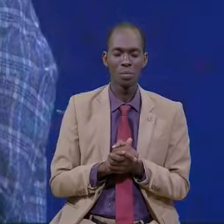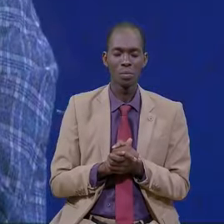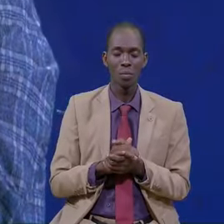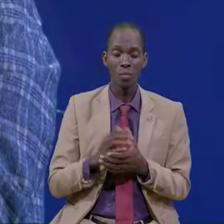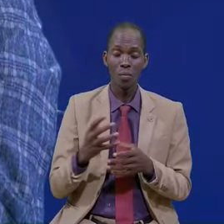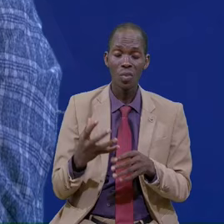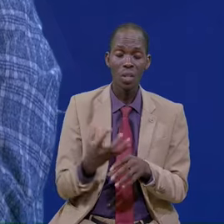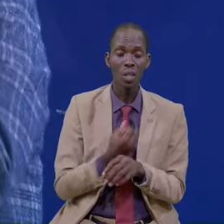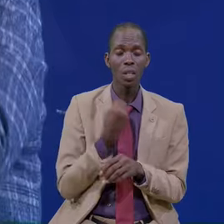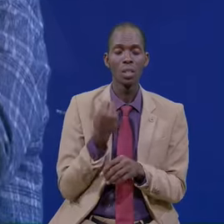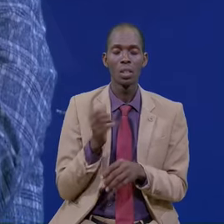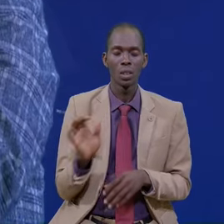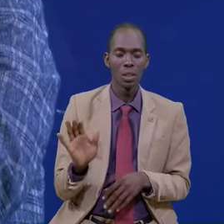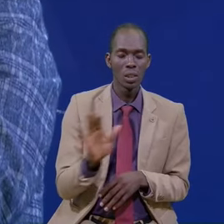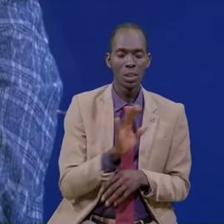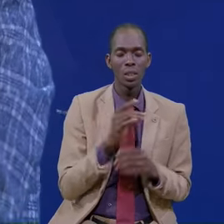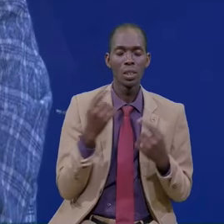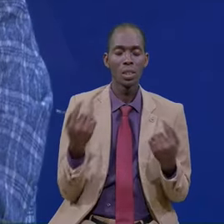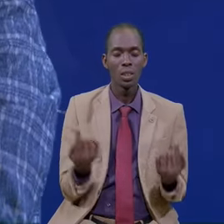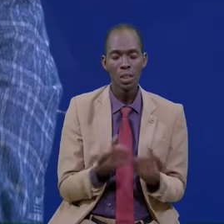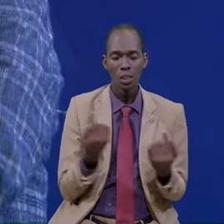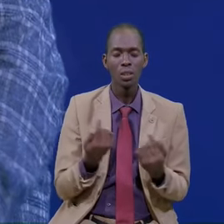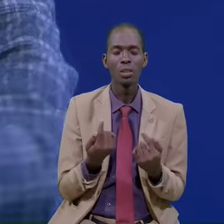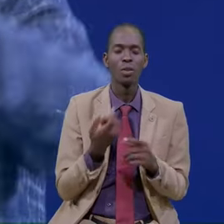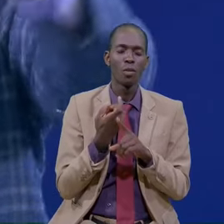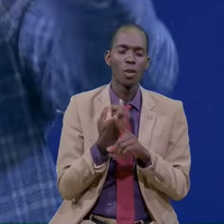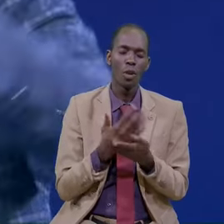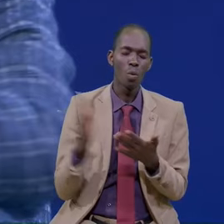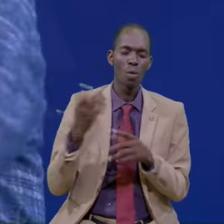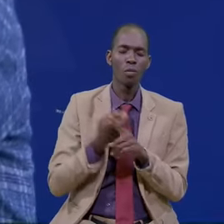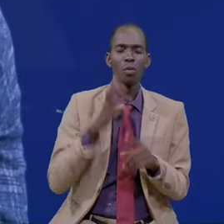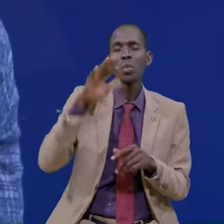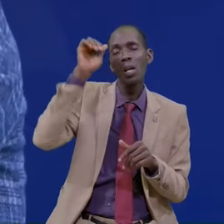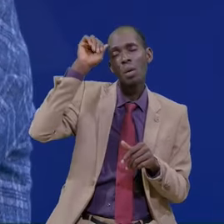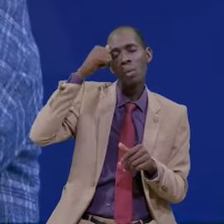name see from even your remembrance and